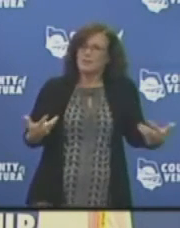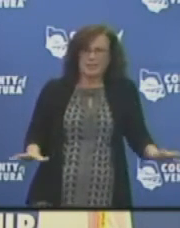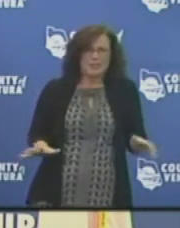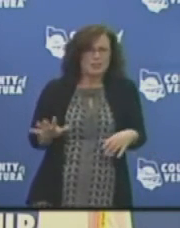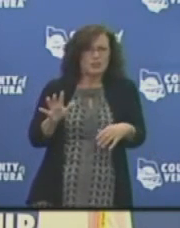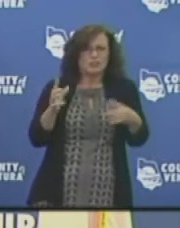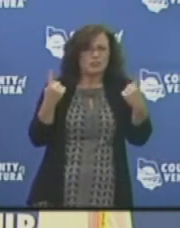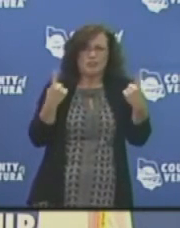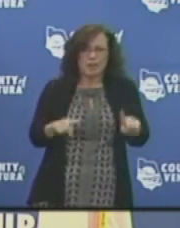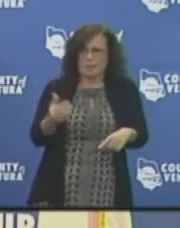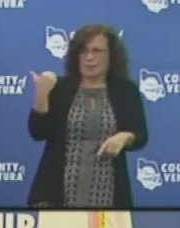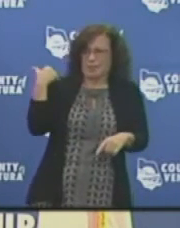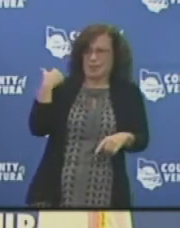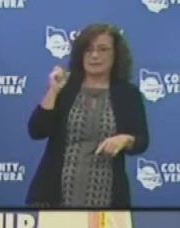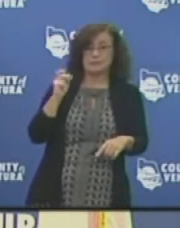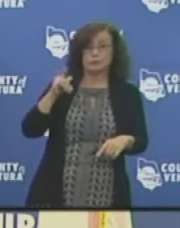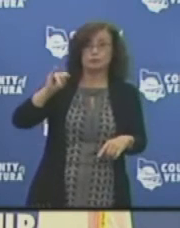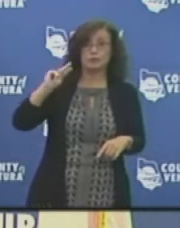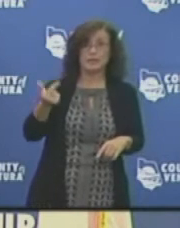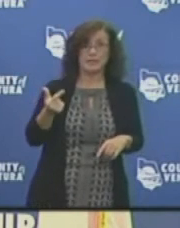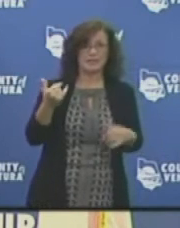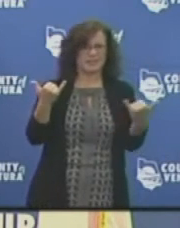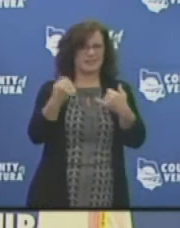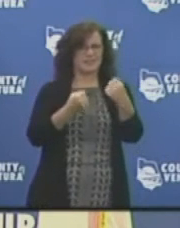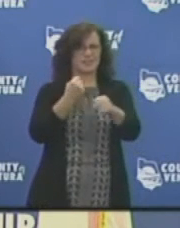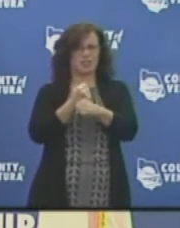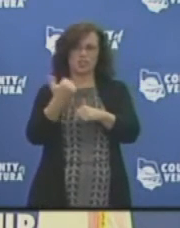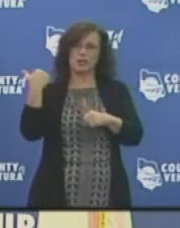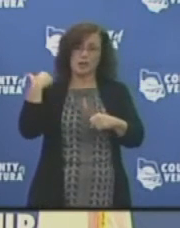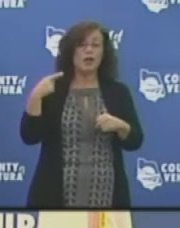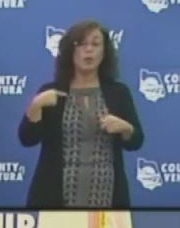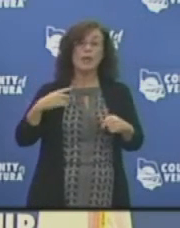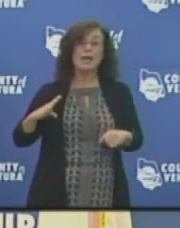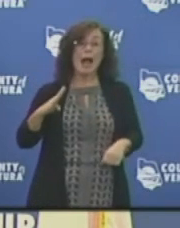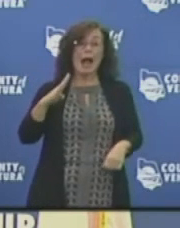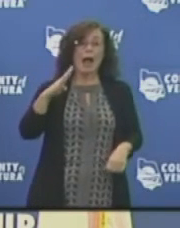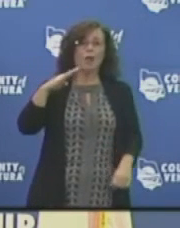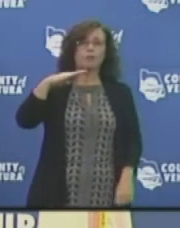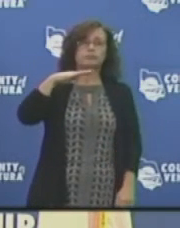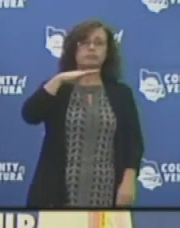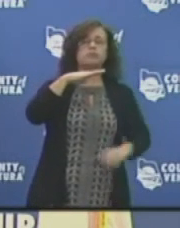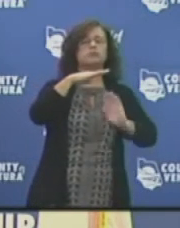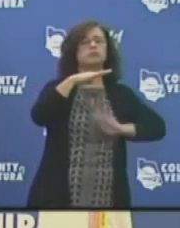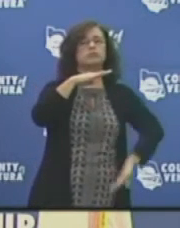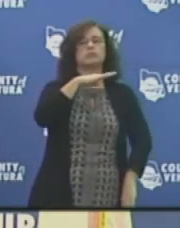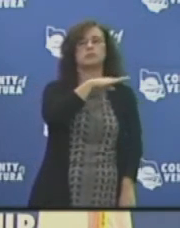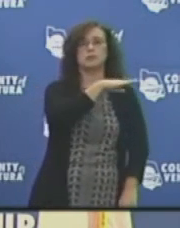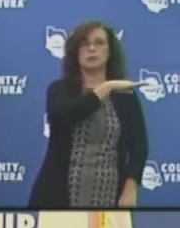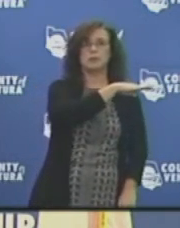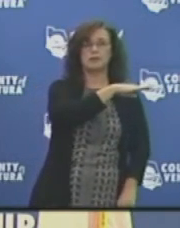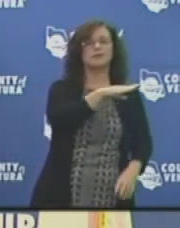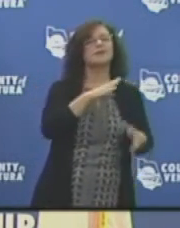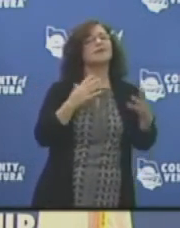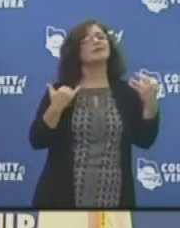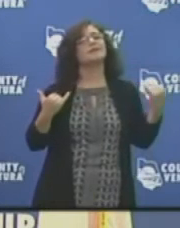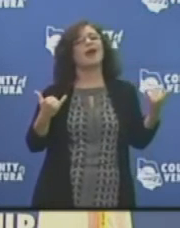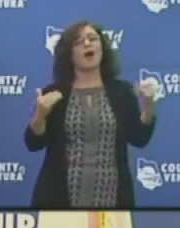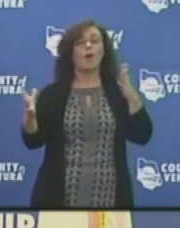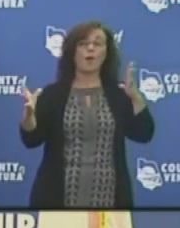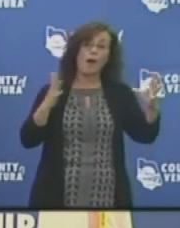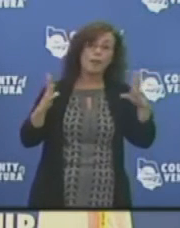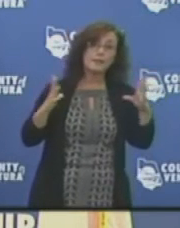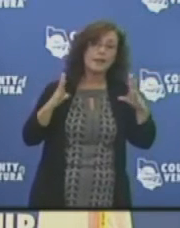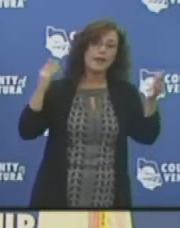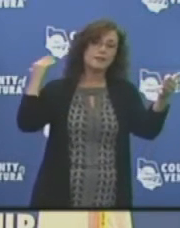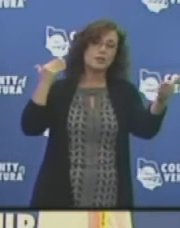flattened the curve in the spring. And I just urge you, particularly during this time of celebration and